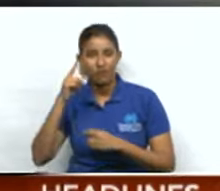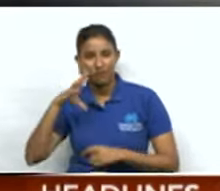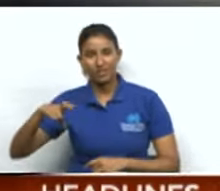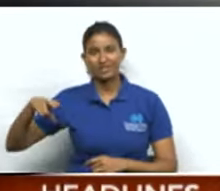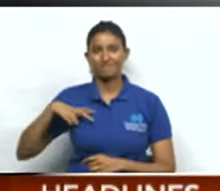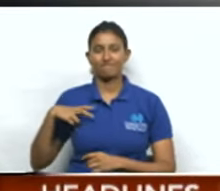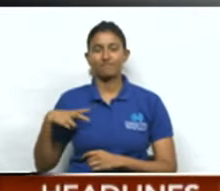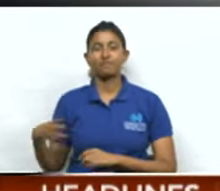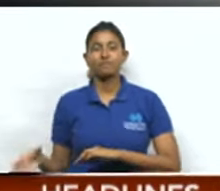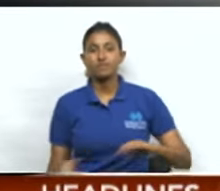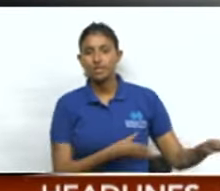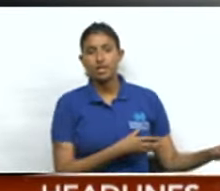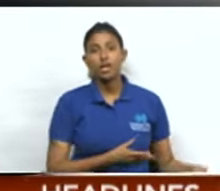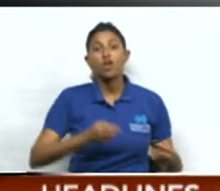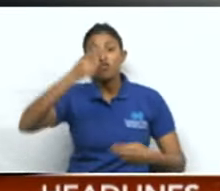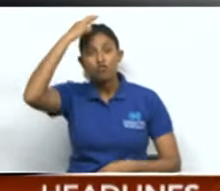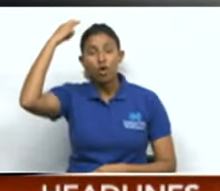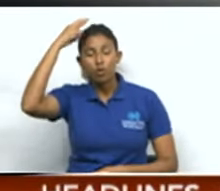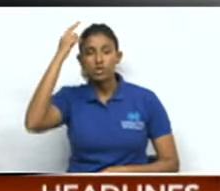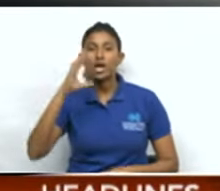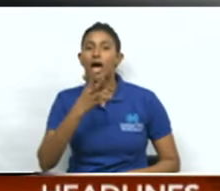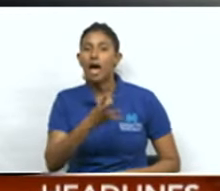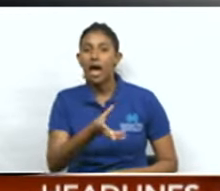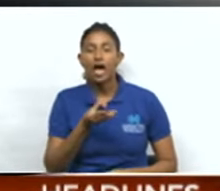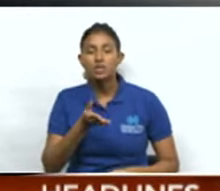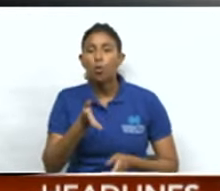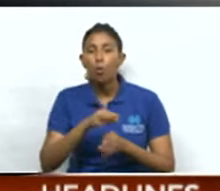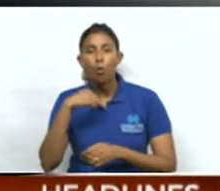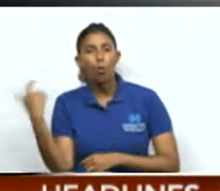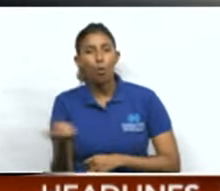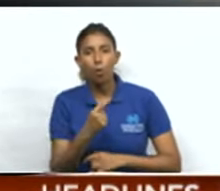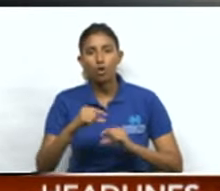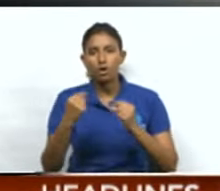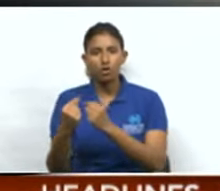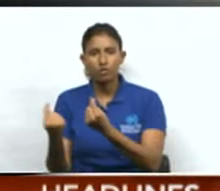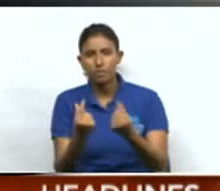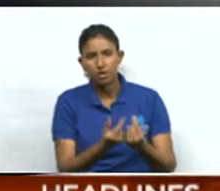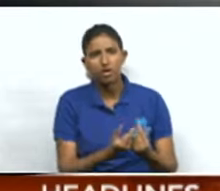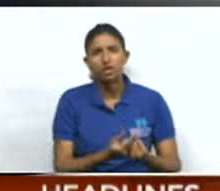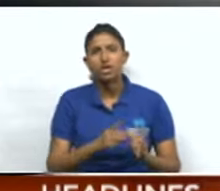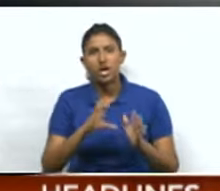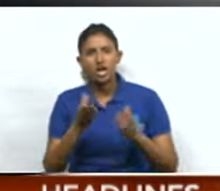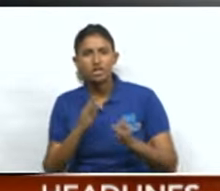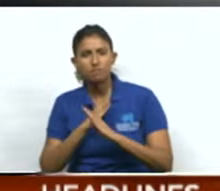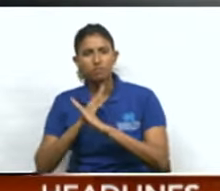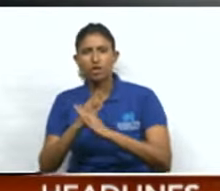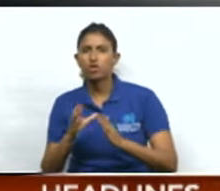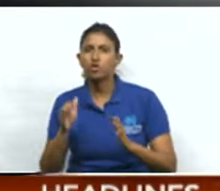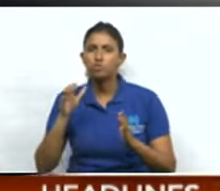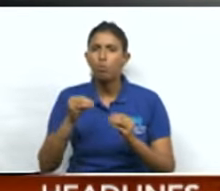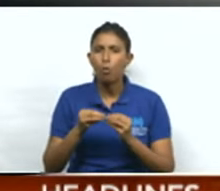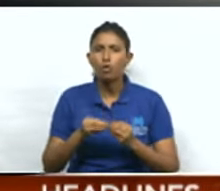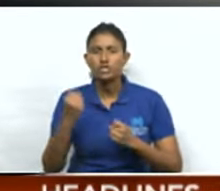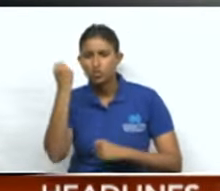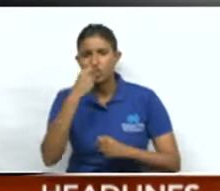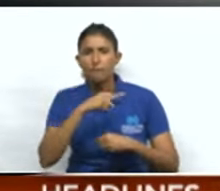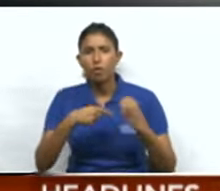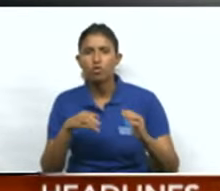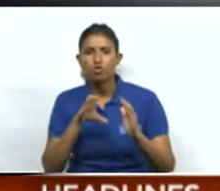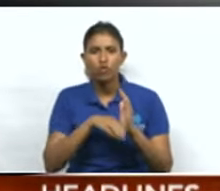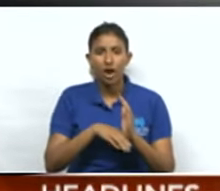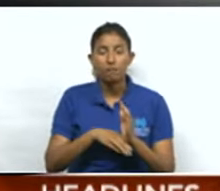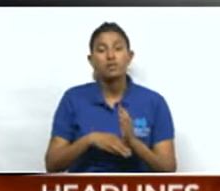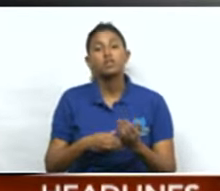Prime Minister is calling on all state agencies to redouble their efforts to address crime, several senior police officers are being sent on extensive leave. In